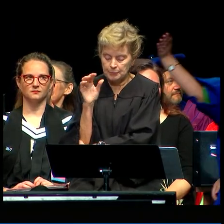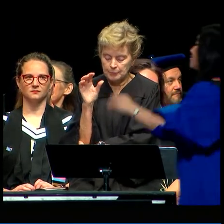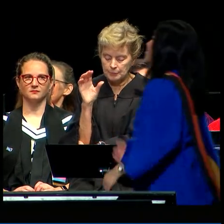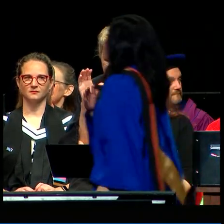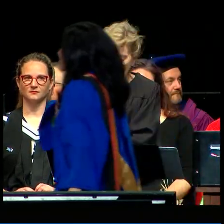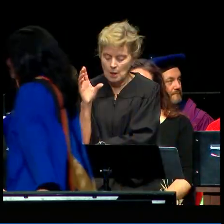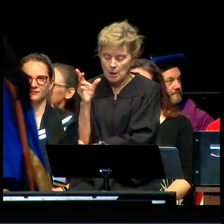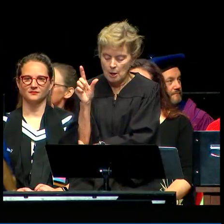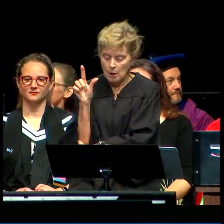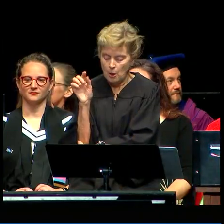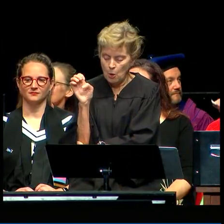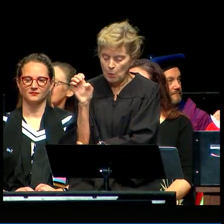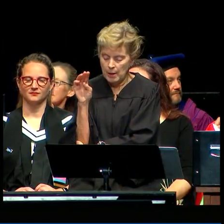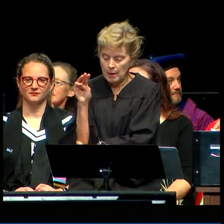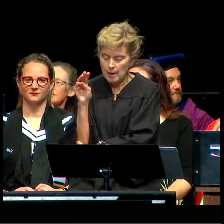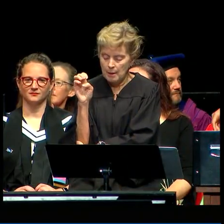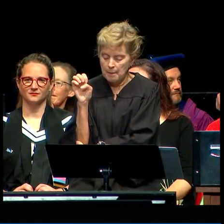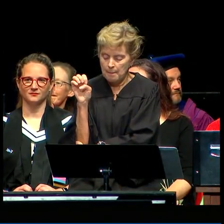Chloe Maceda.